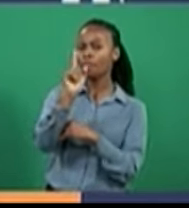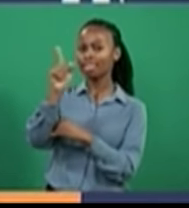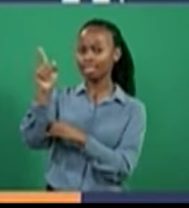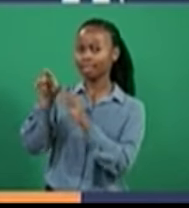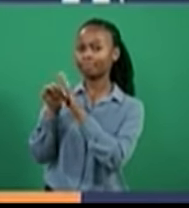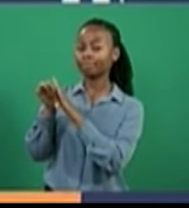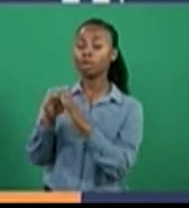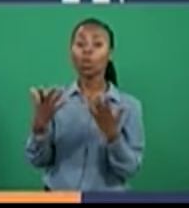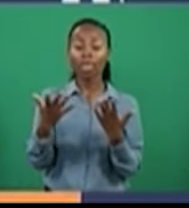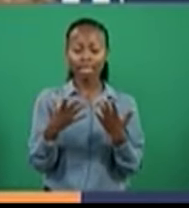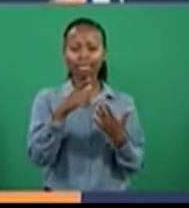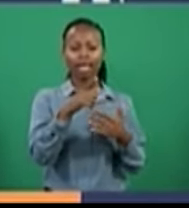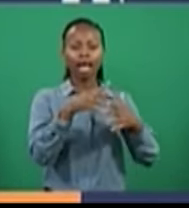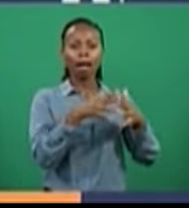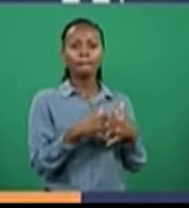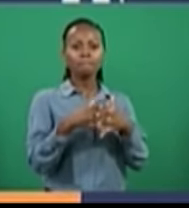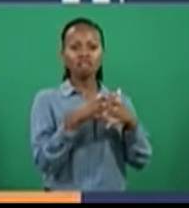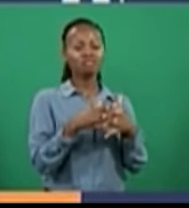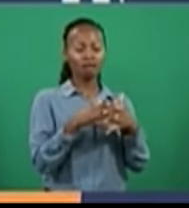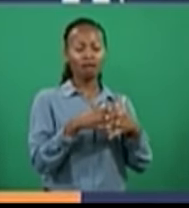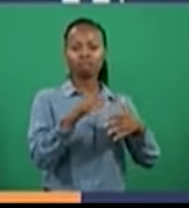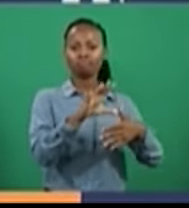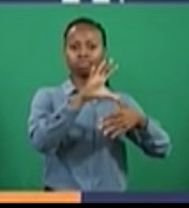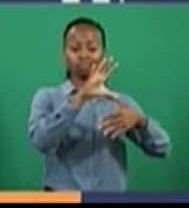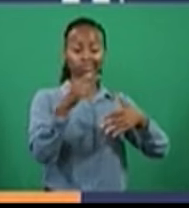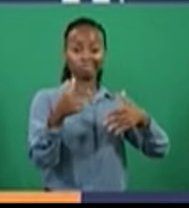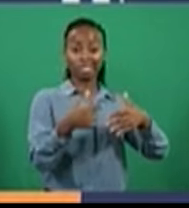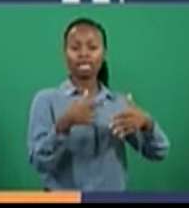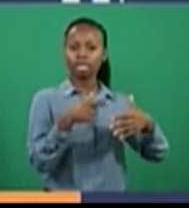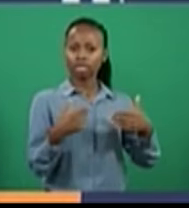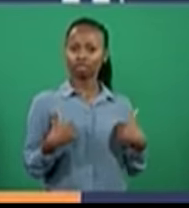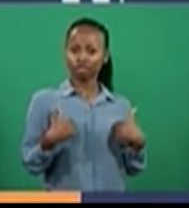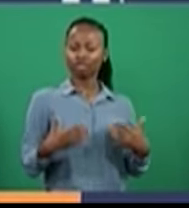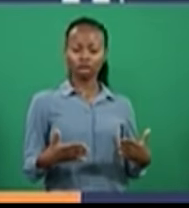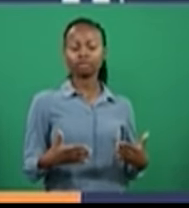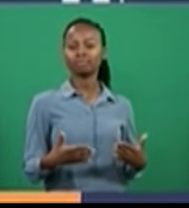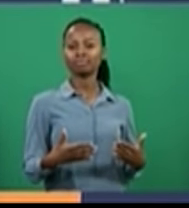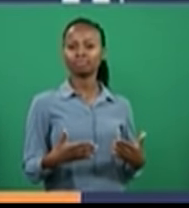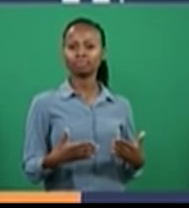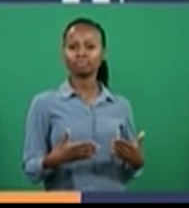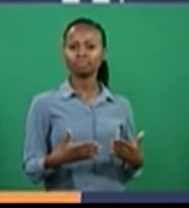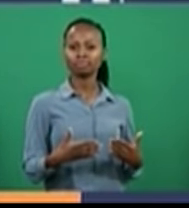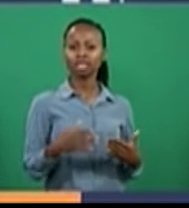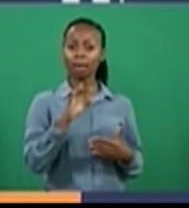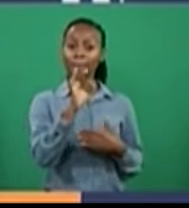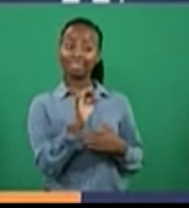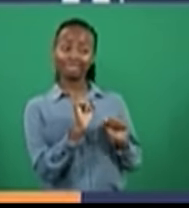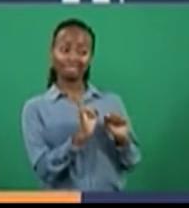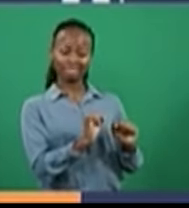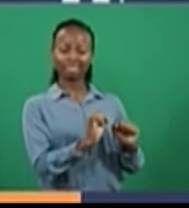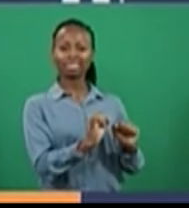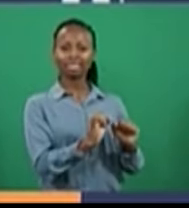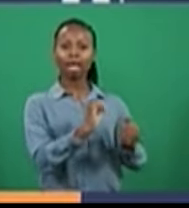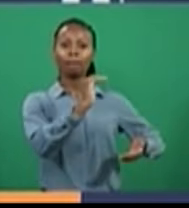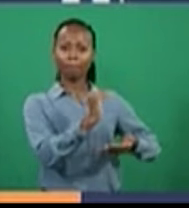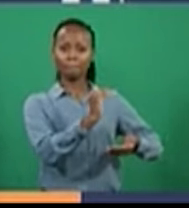Latin America, that have begun to cut rates. But there is something that distinguishes those economies